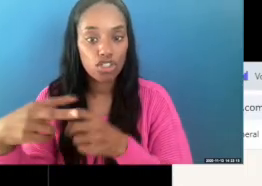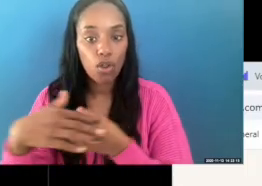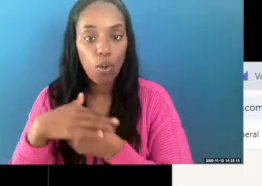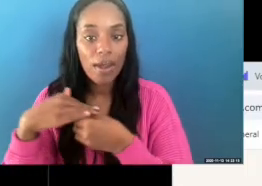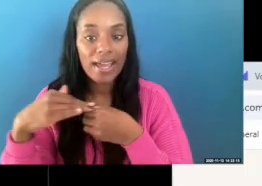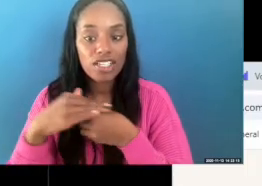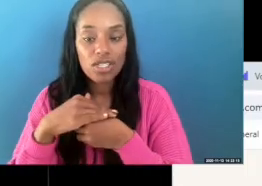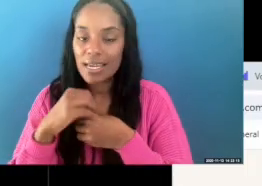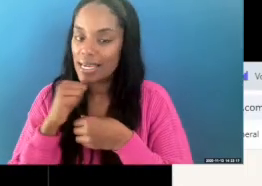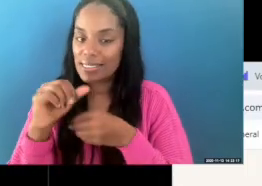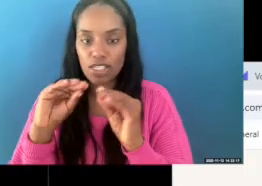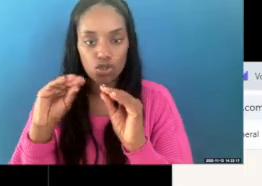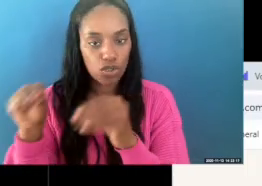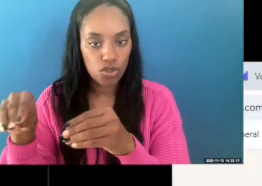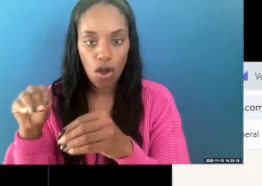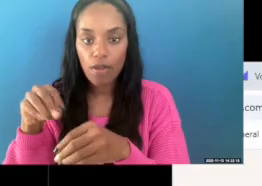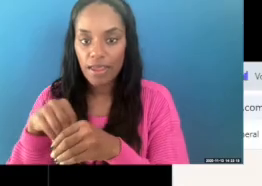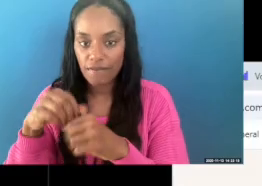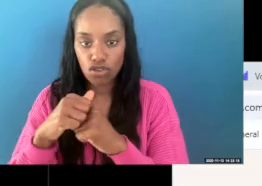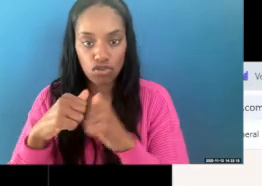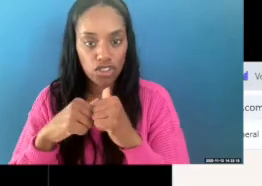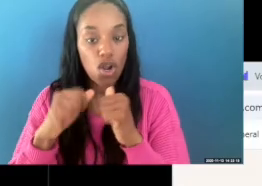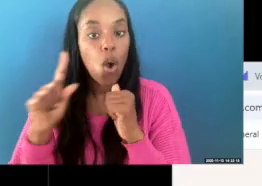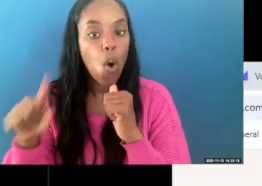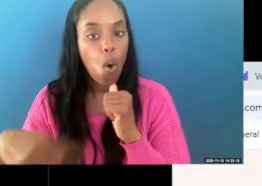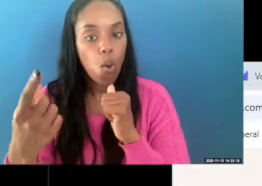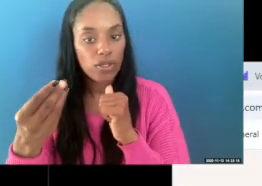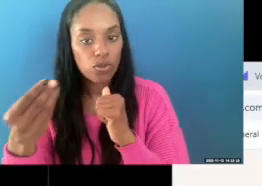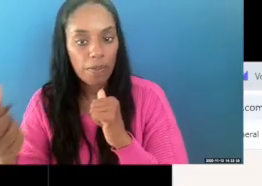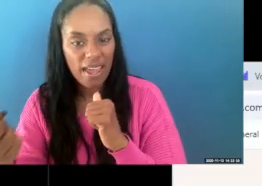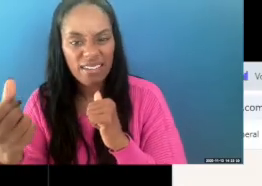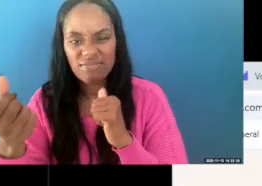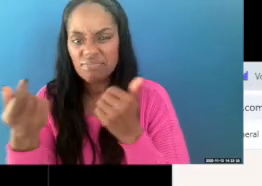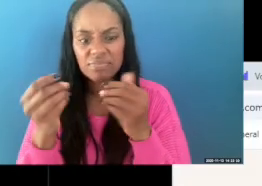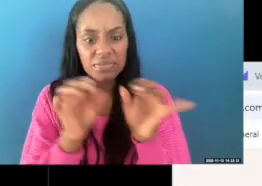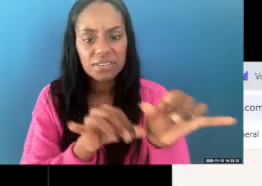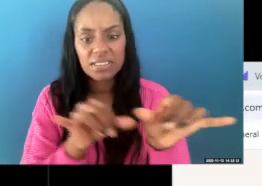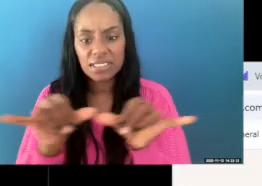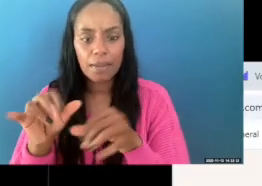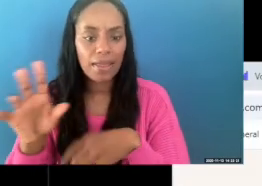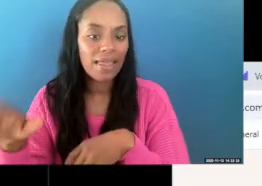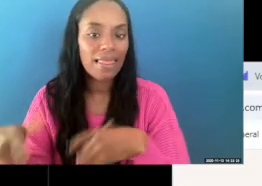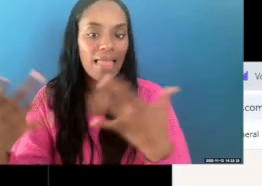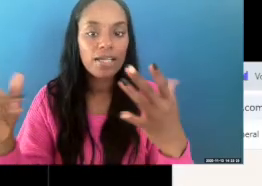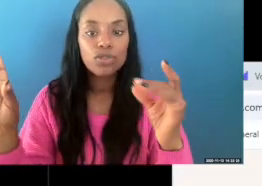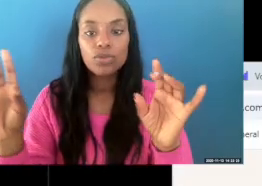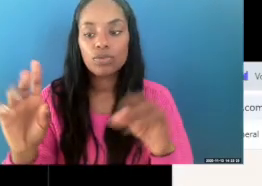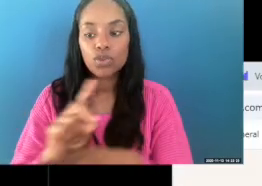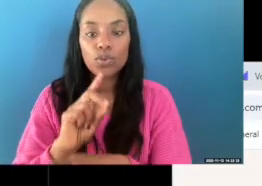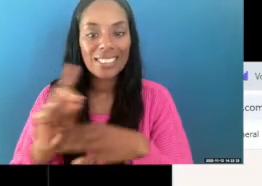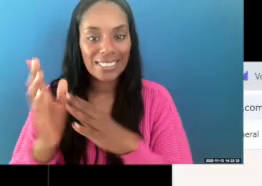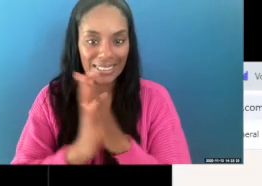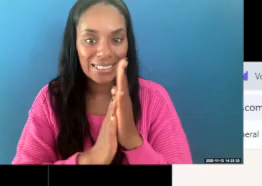HVIP funding is one component of the entire project. So having a charge card where they can go to electric vehicle